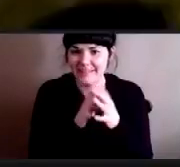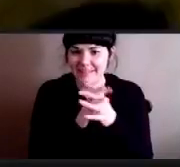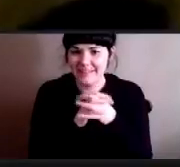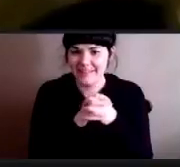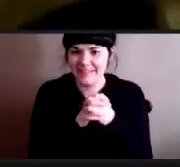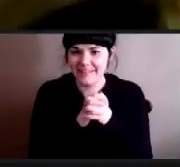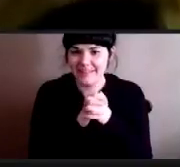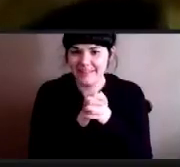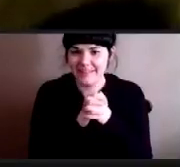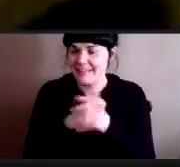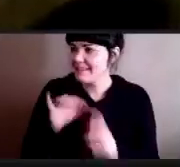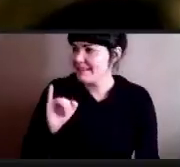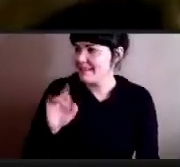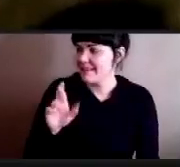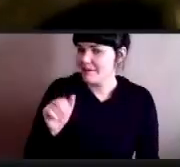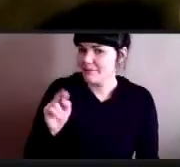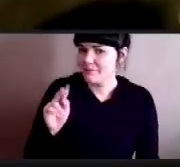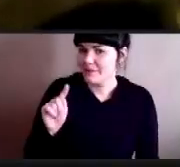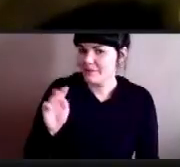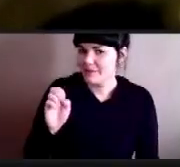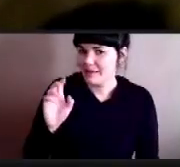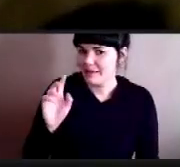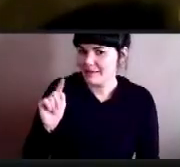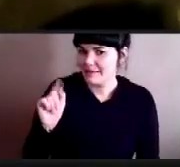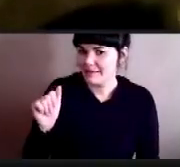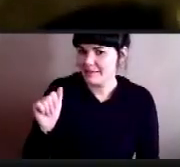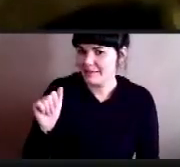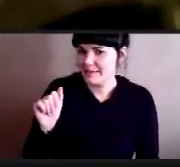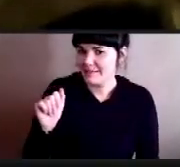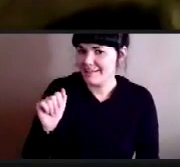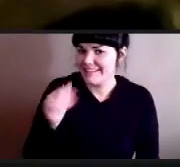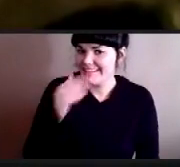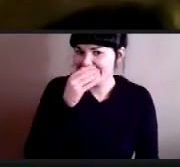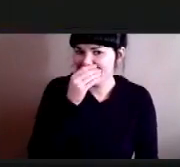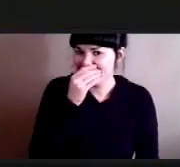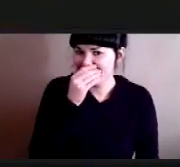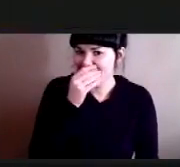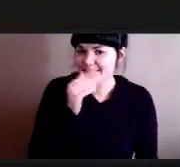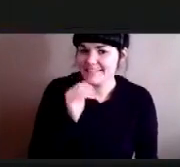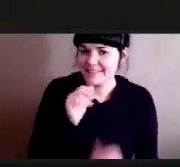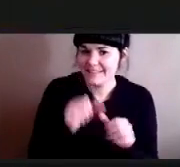Hi, Renata. No worries. No problems. All right. Thank you.